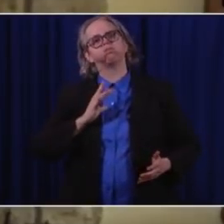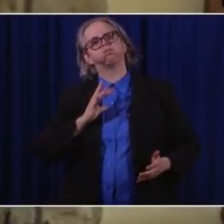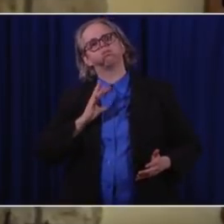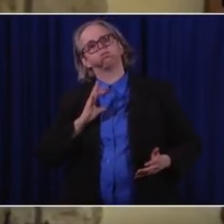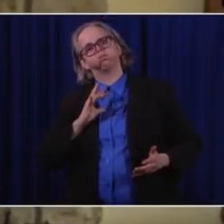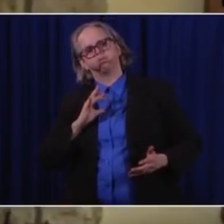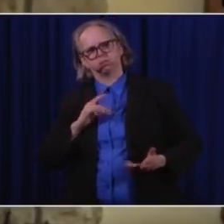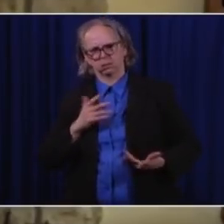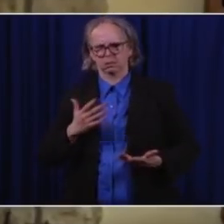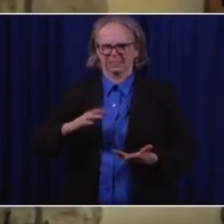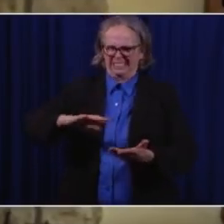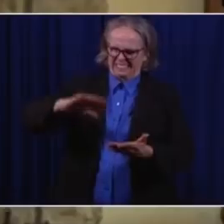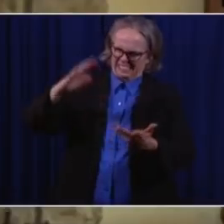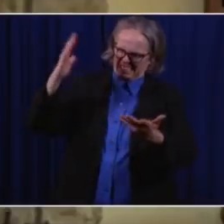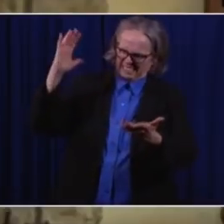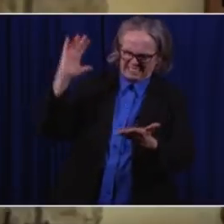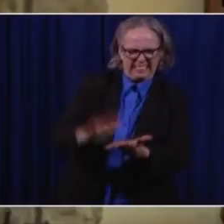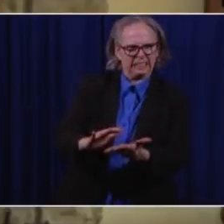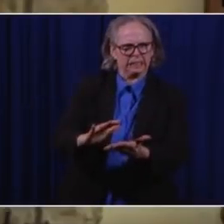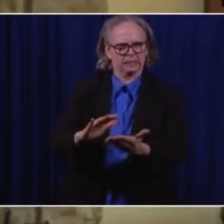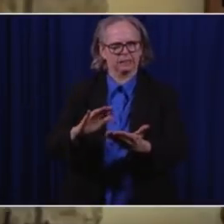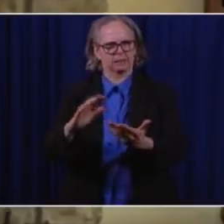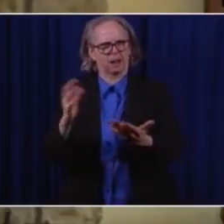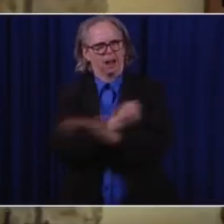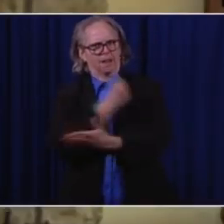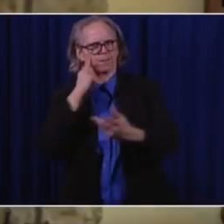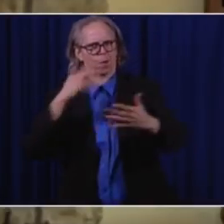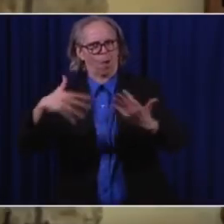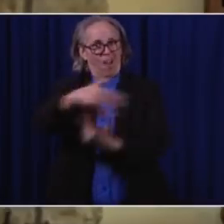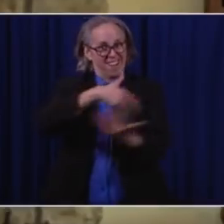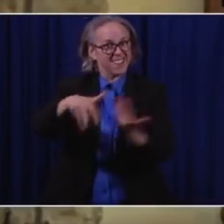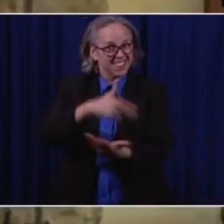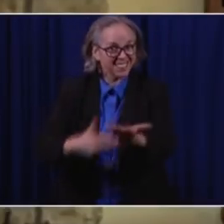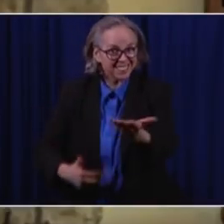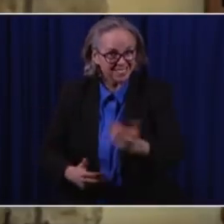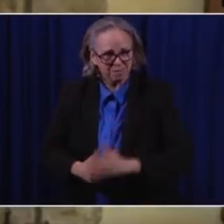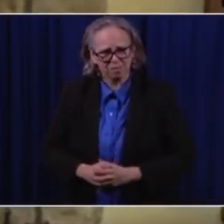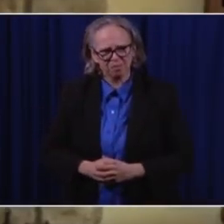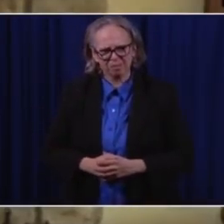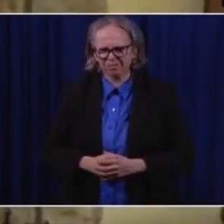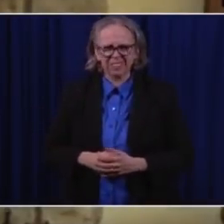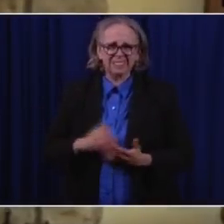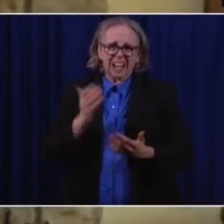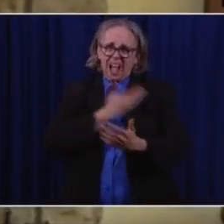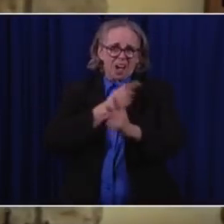back. Again, it goes back to what I said all day yesterday and when I was going around the state. We need to pull back.